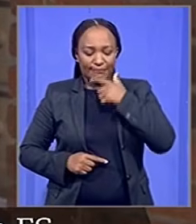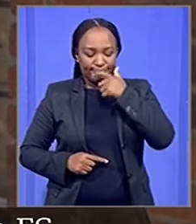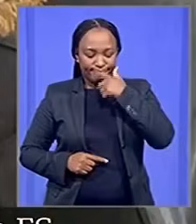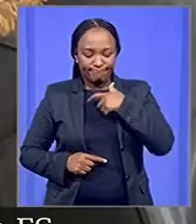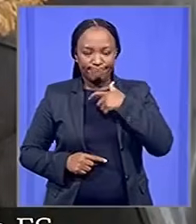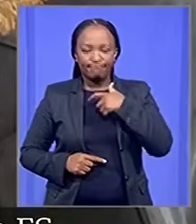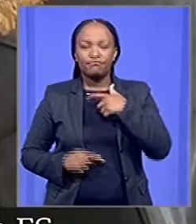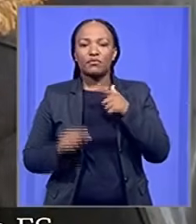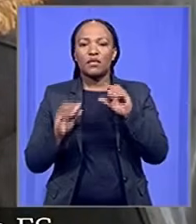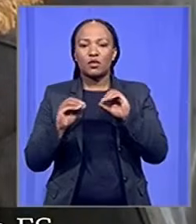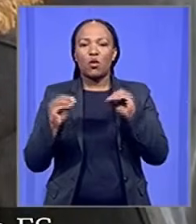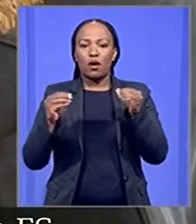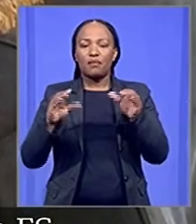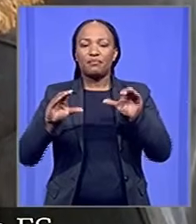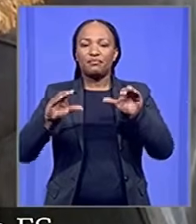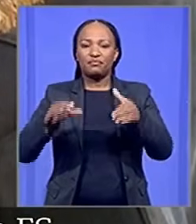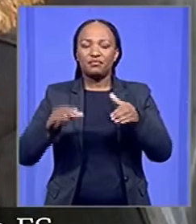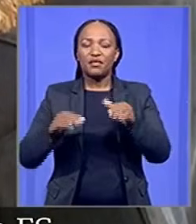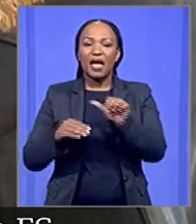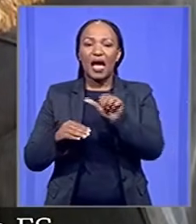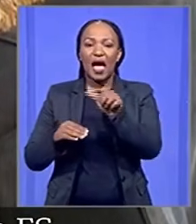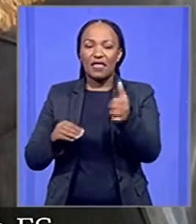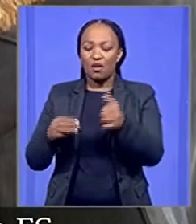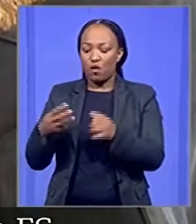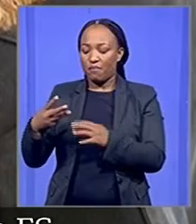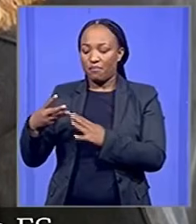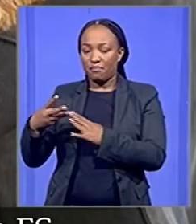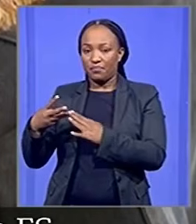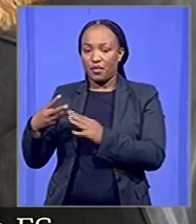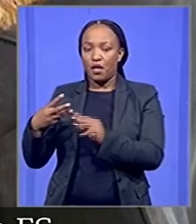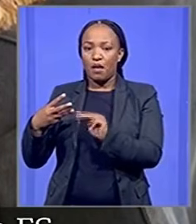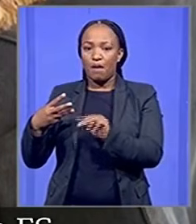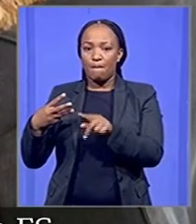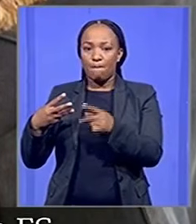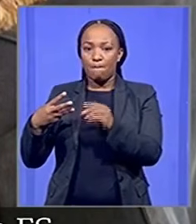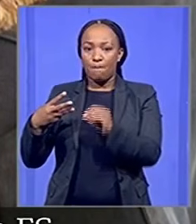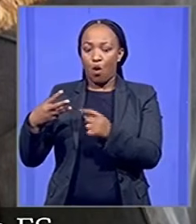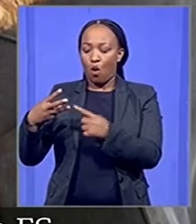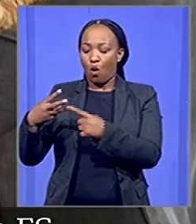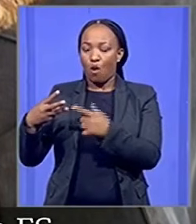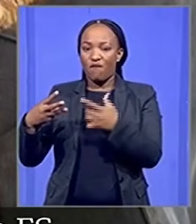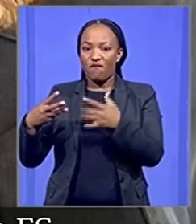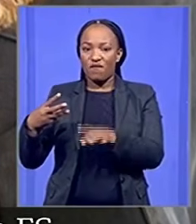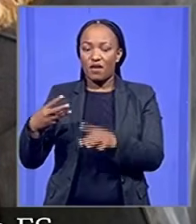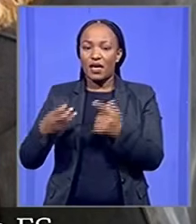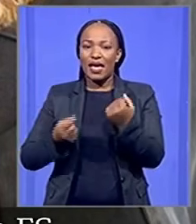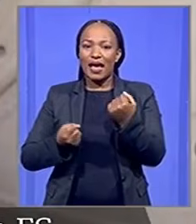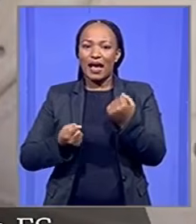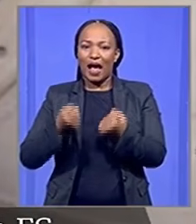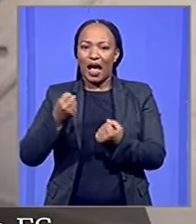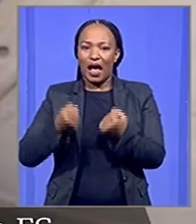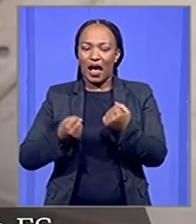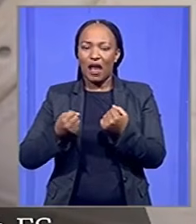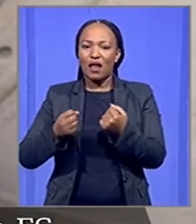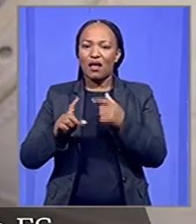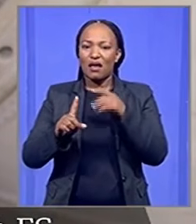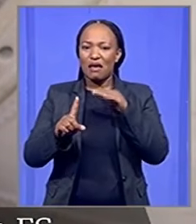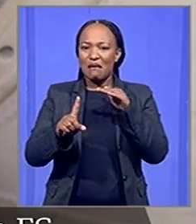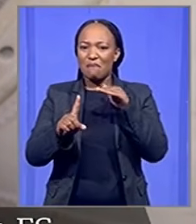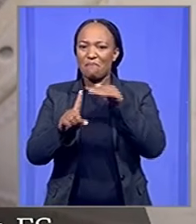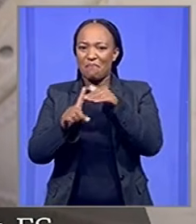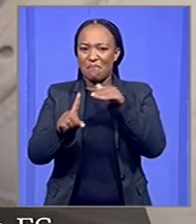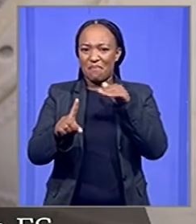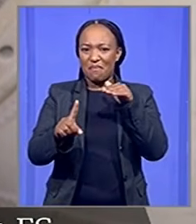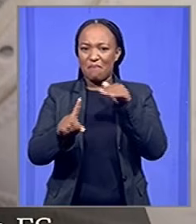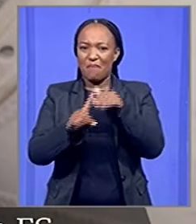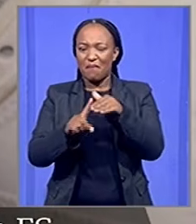ka mokgatlo. Athe ha ile ketsahalong e nngwe Mpho Moalusi o ile a thulwa ka koloi ka makgetlo mme setopo sa hae